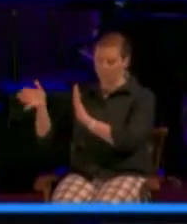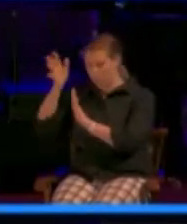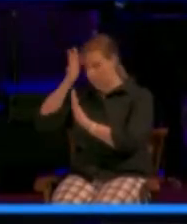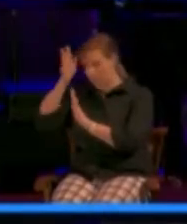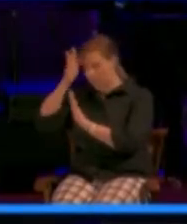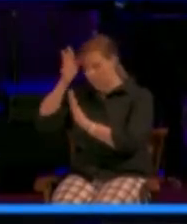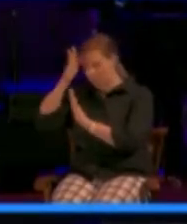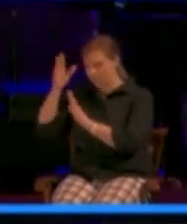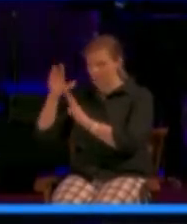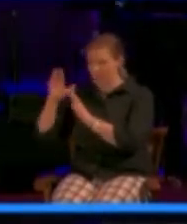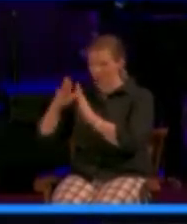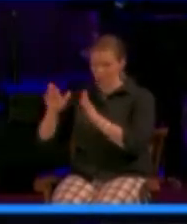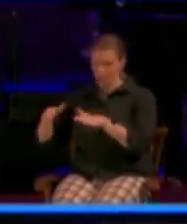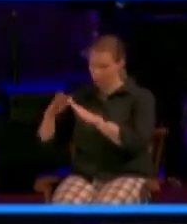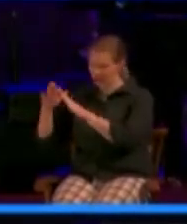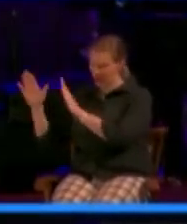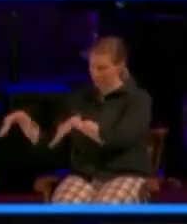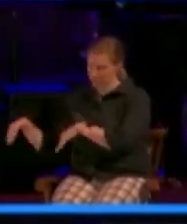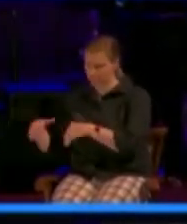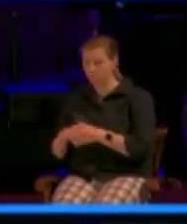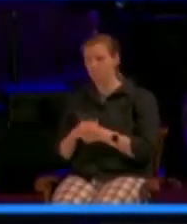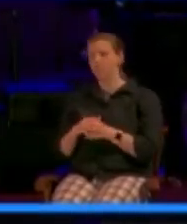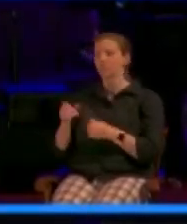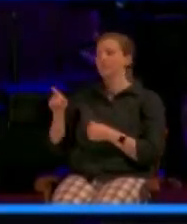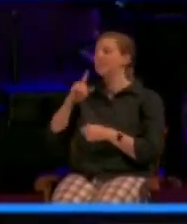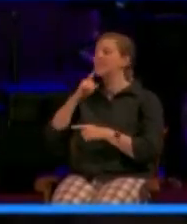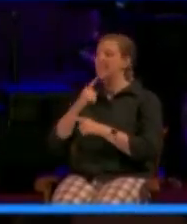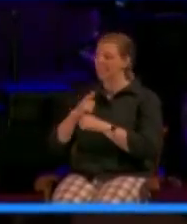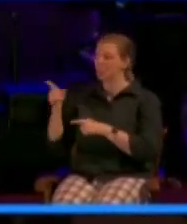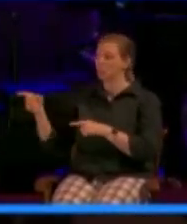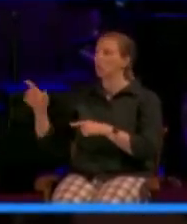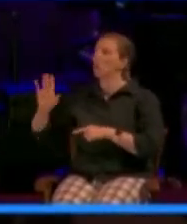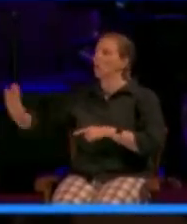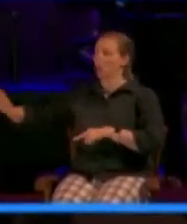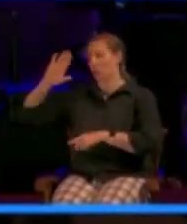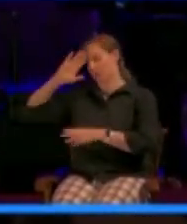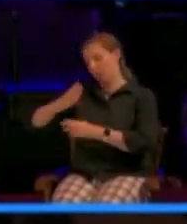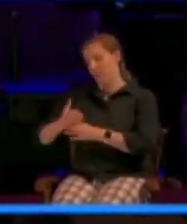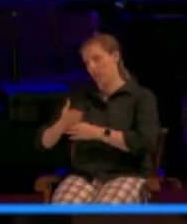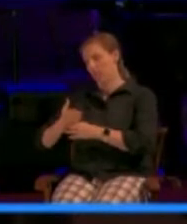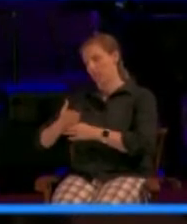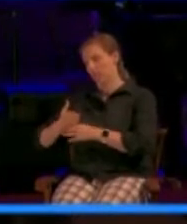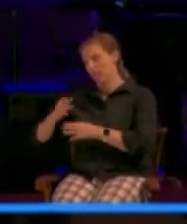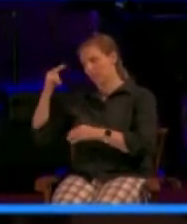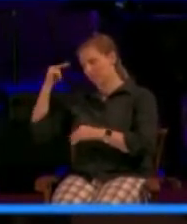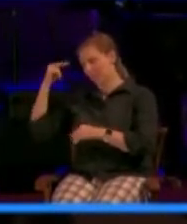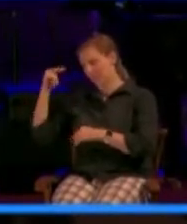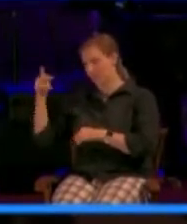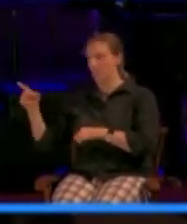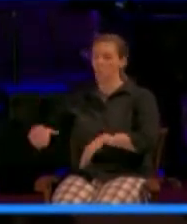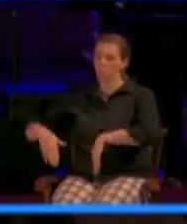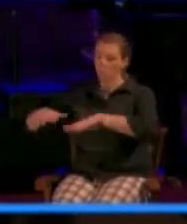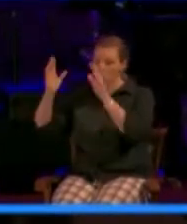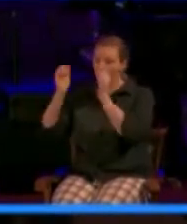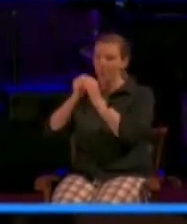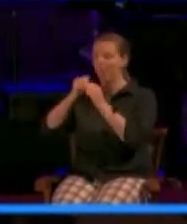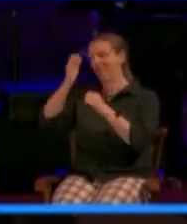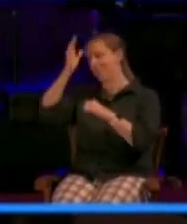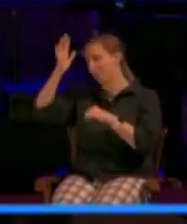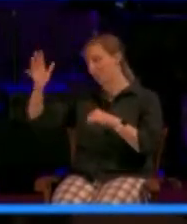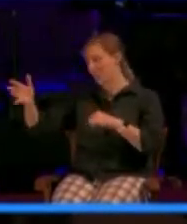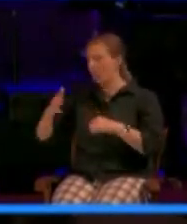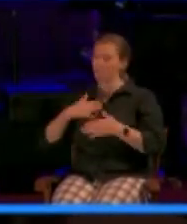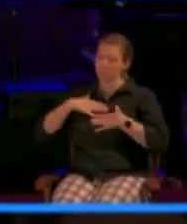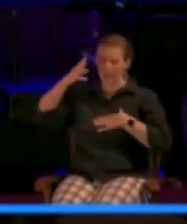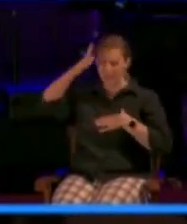just idolizes this little boy. He's not a little boy now, but when he was a little boy. From the time he was 5 to the time he was